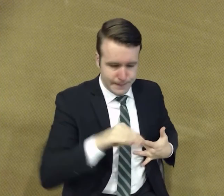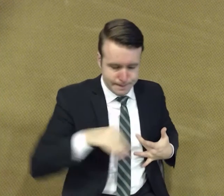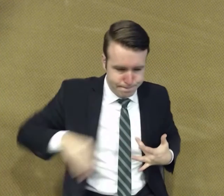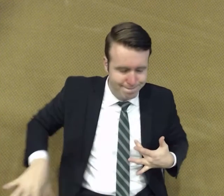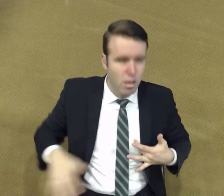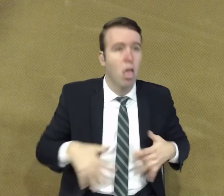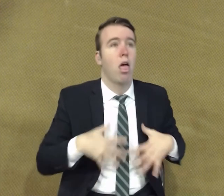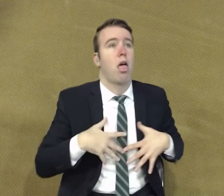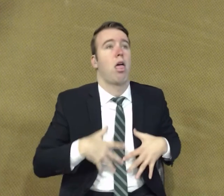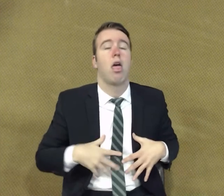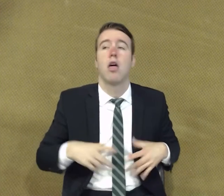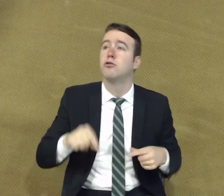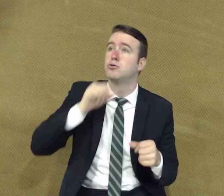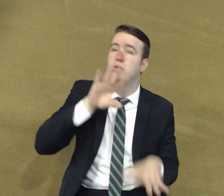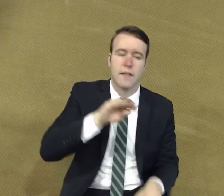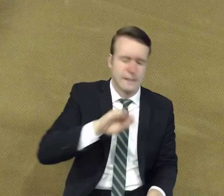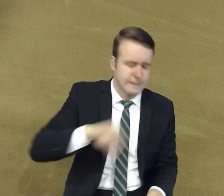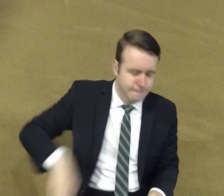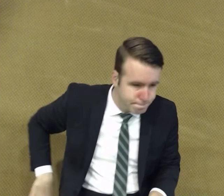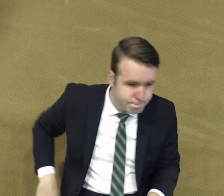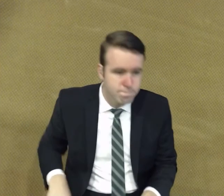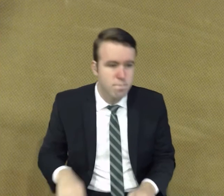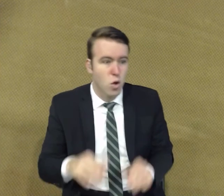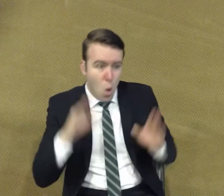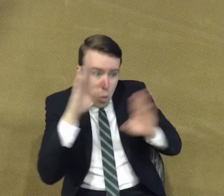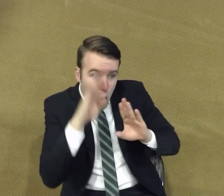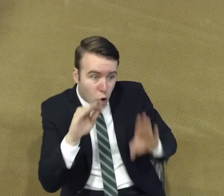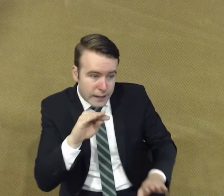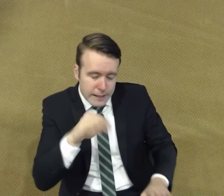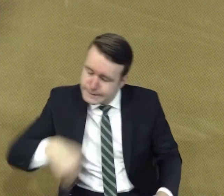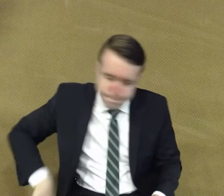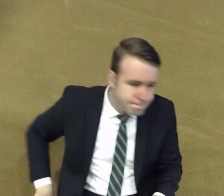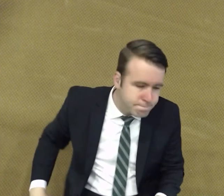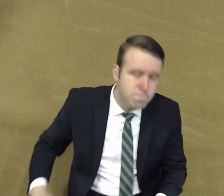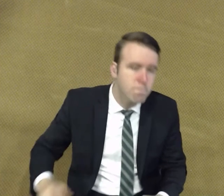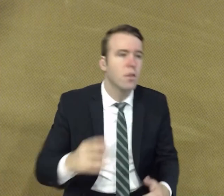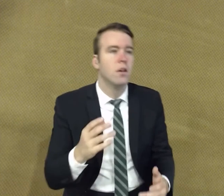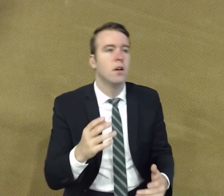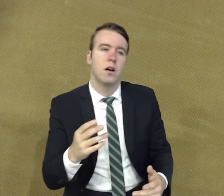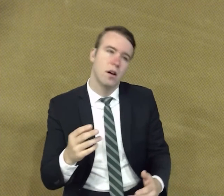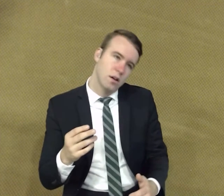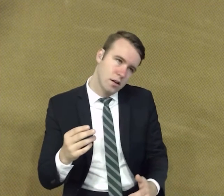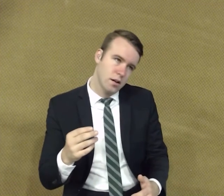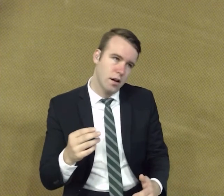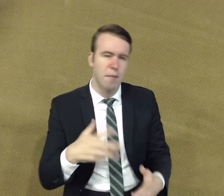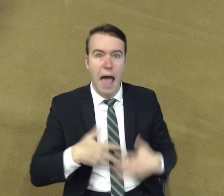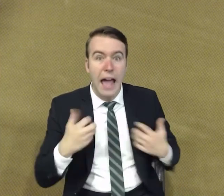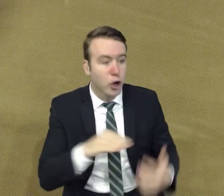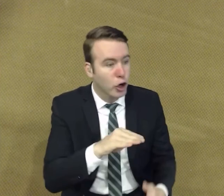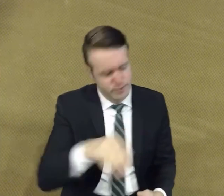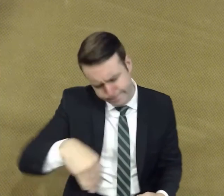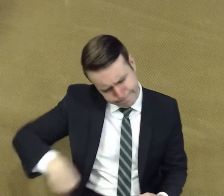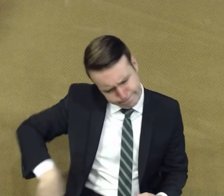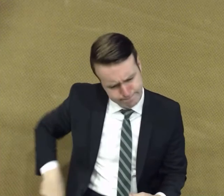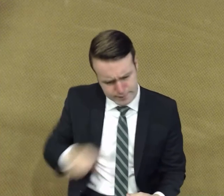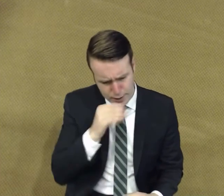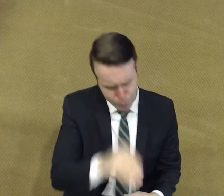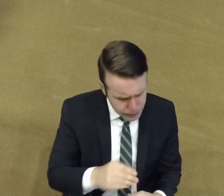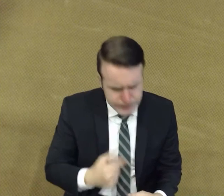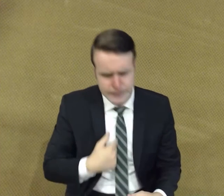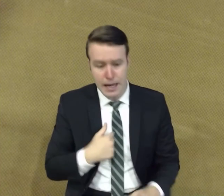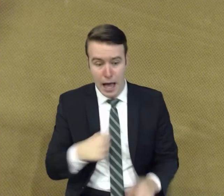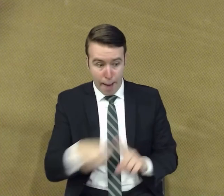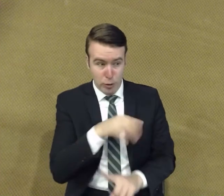putting despondency, and not putting constant worry, and not putting anger, and not